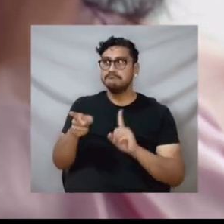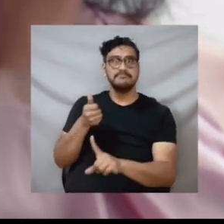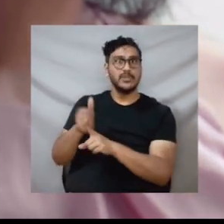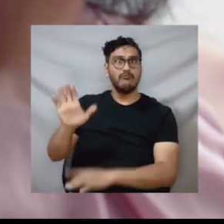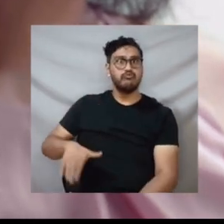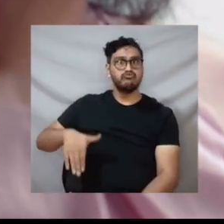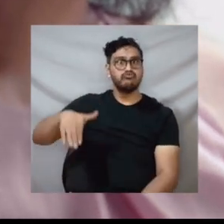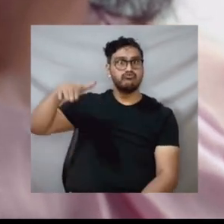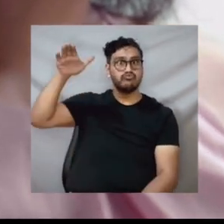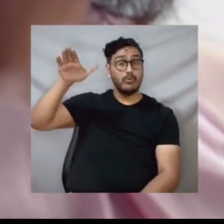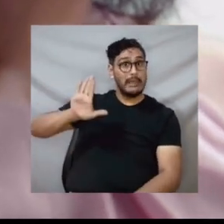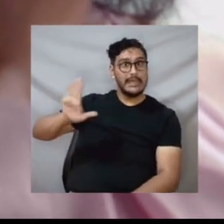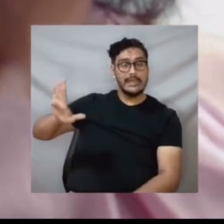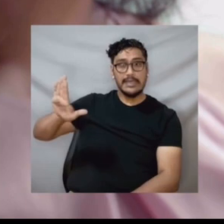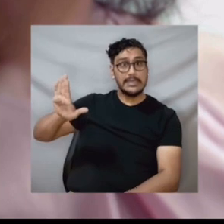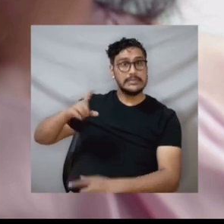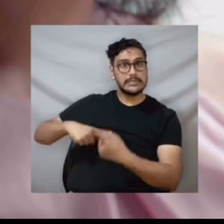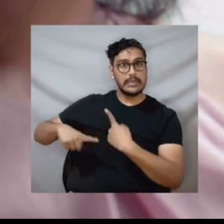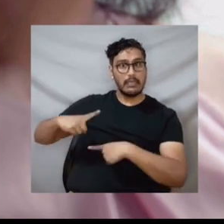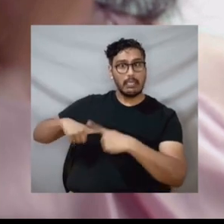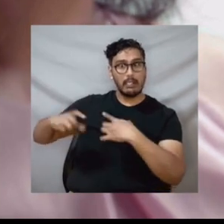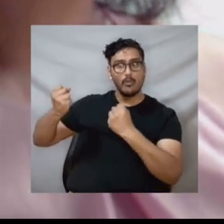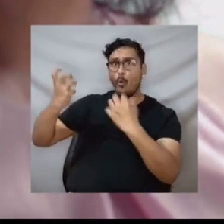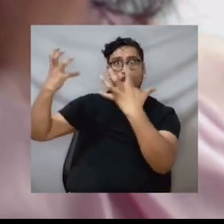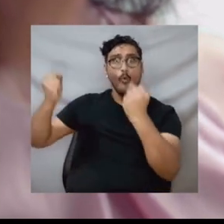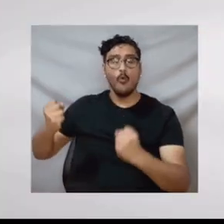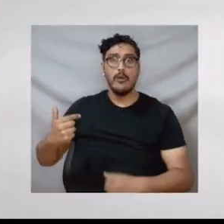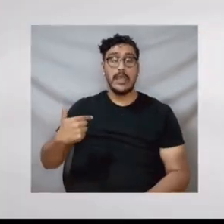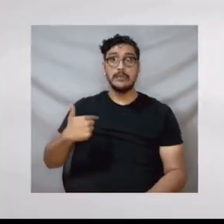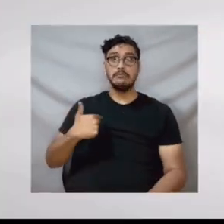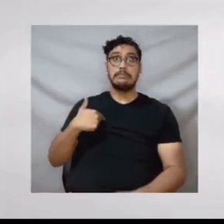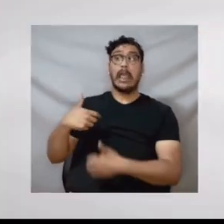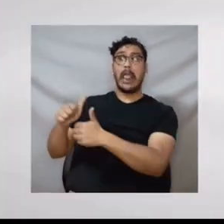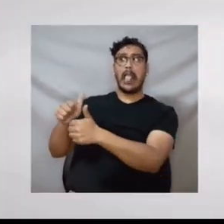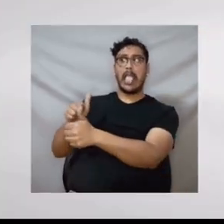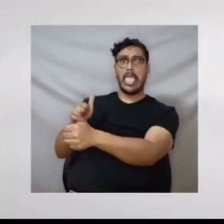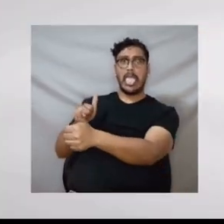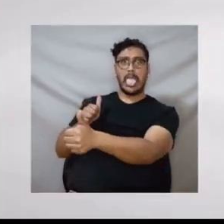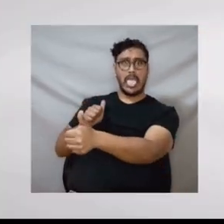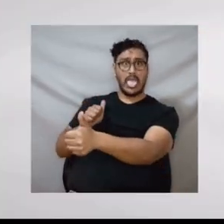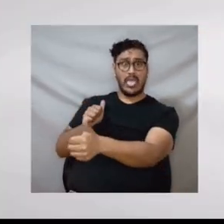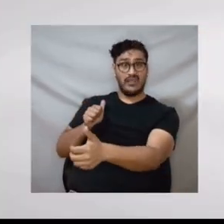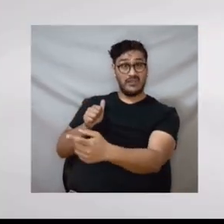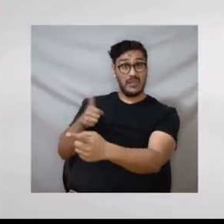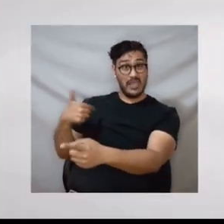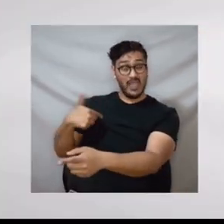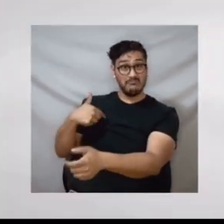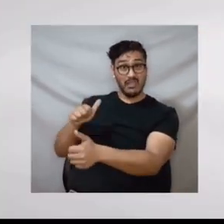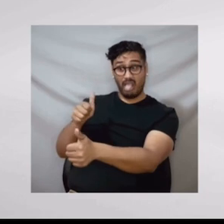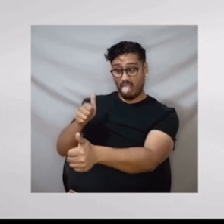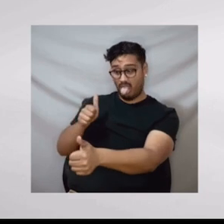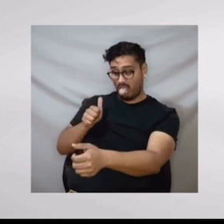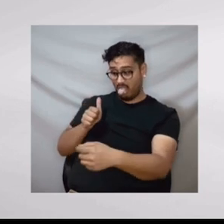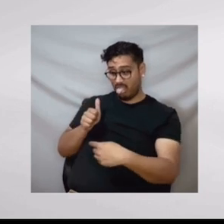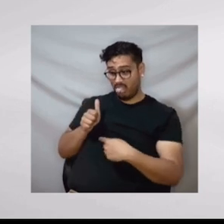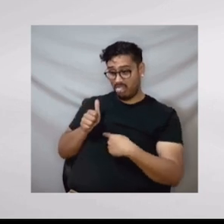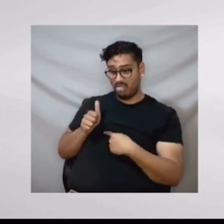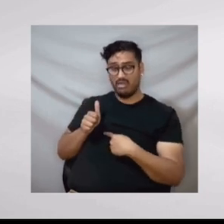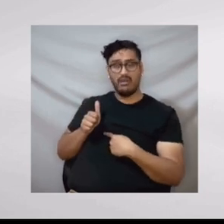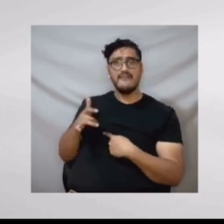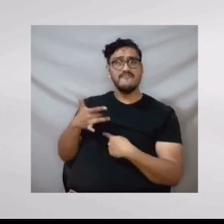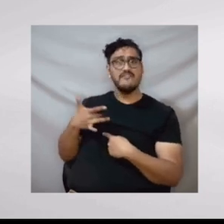you know he evolved with his sign language and he left me behind and uh once he left me behind it just it just